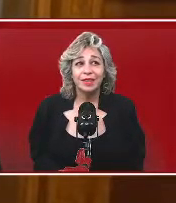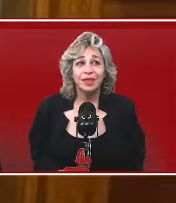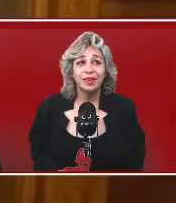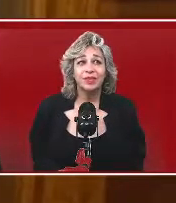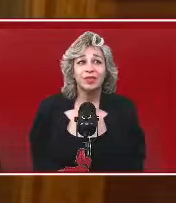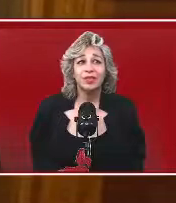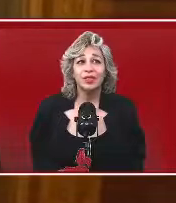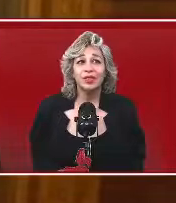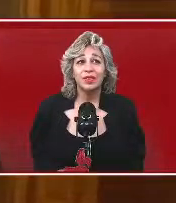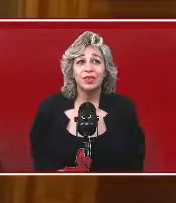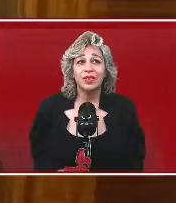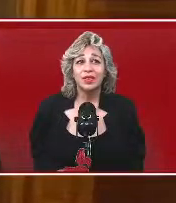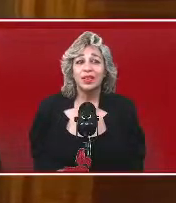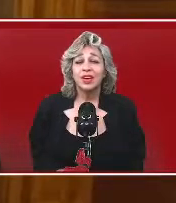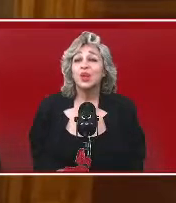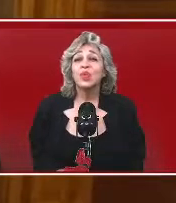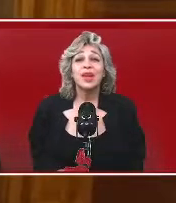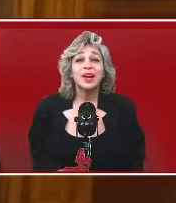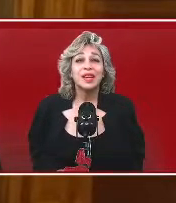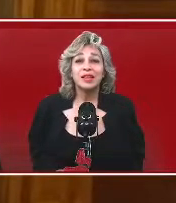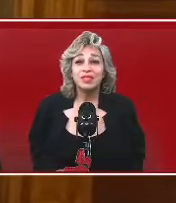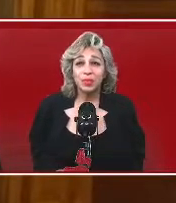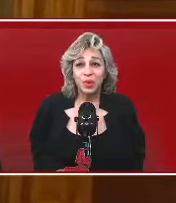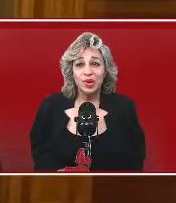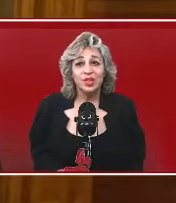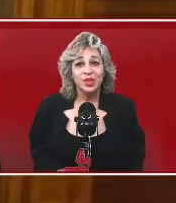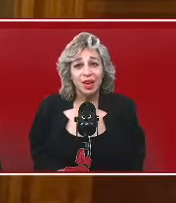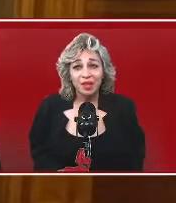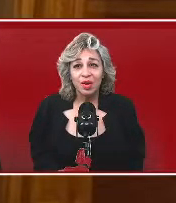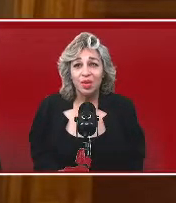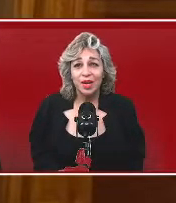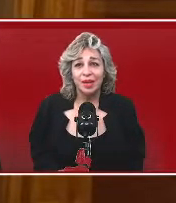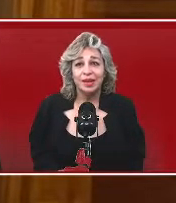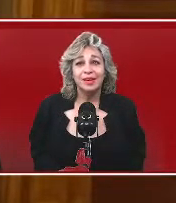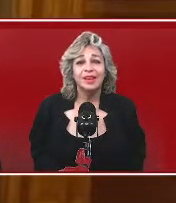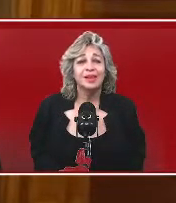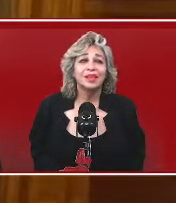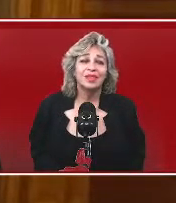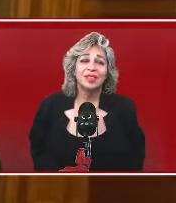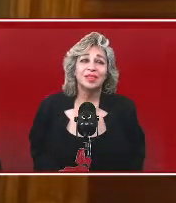plan. todos les va a llegar un apoyo. We're going to give support to everyone.